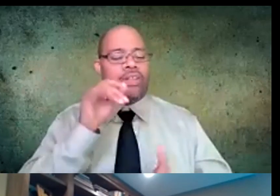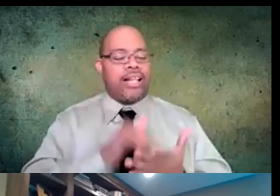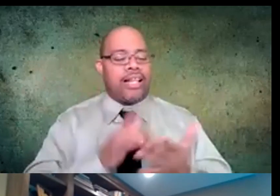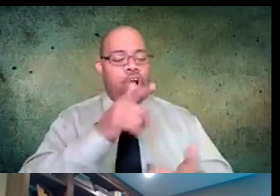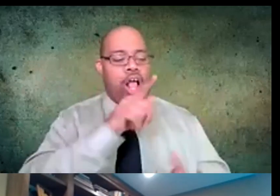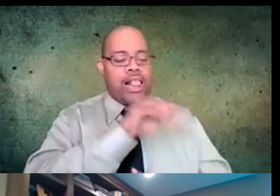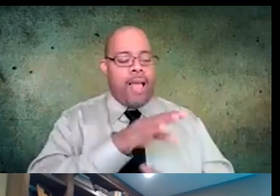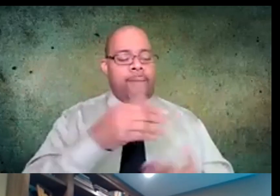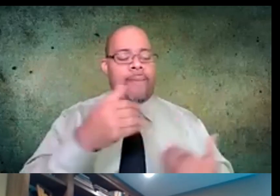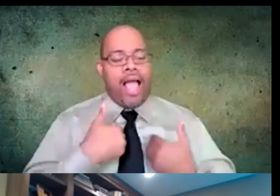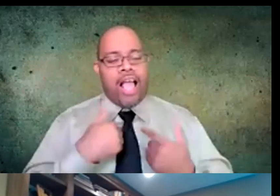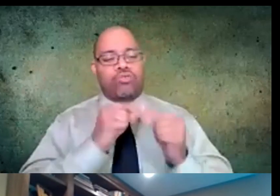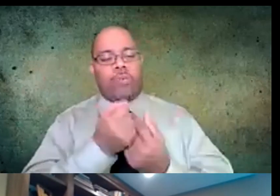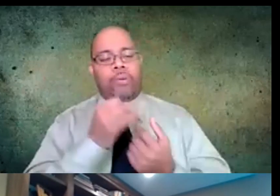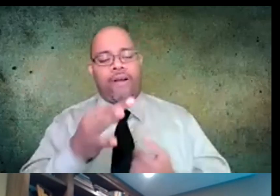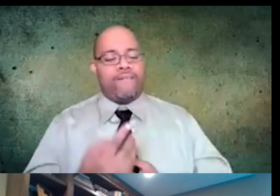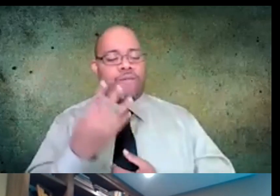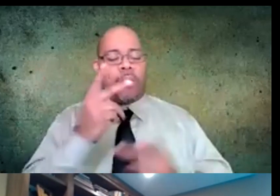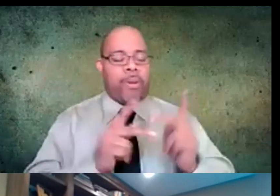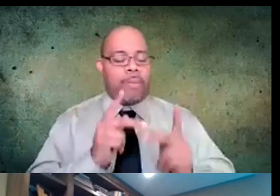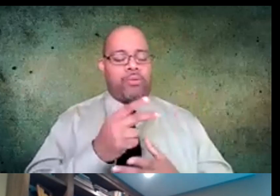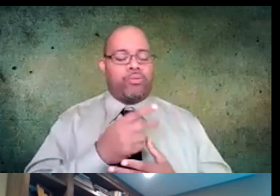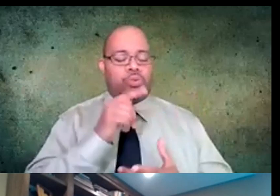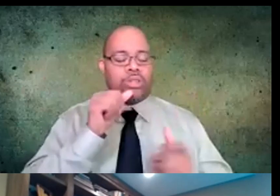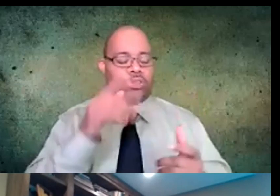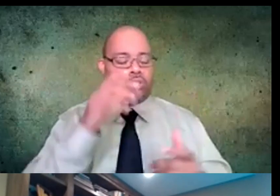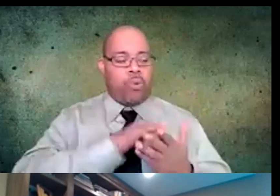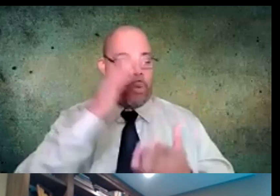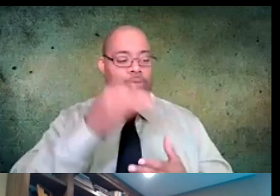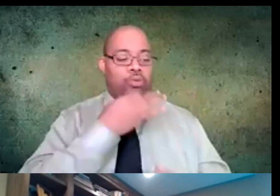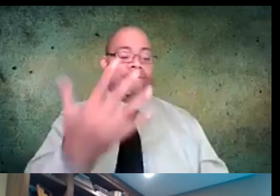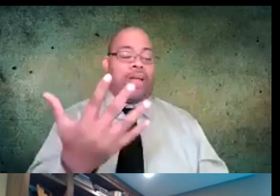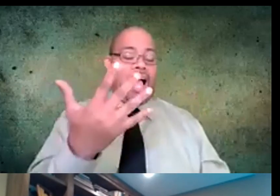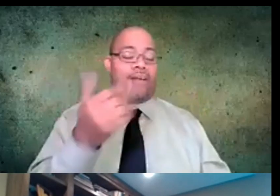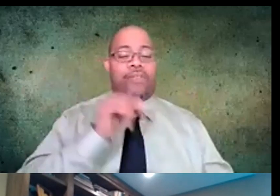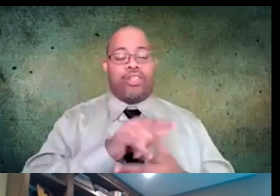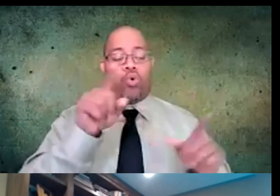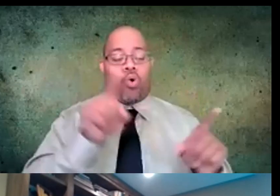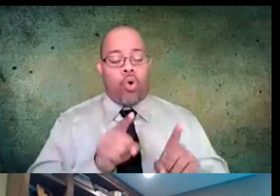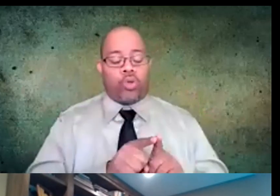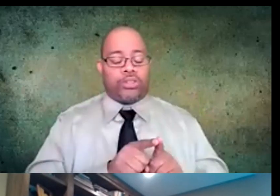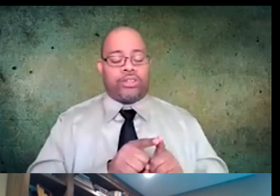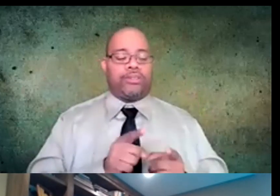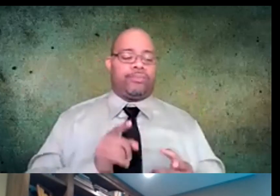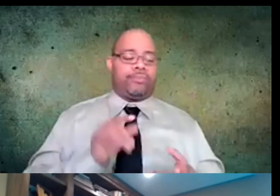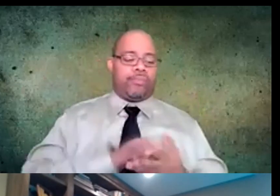lab has a group of 4 people, going soon to be 5. So then she's also essentially